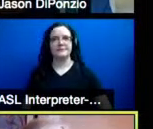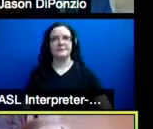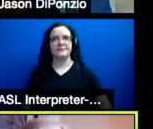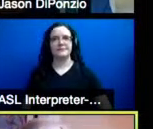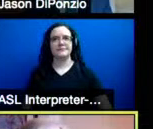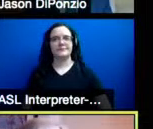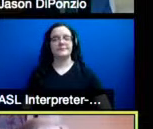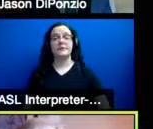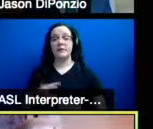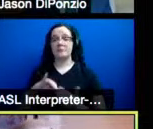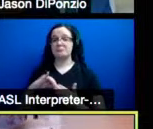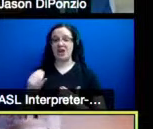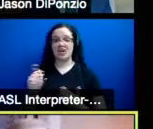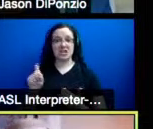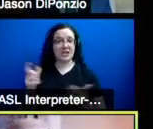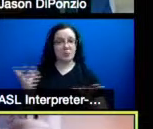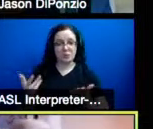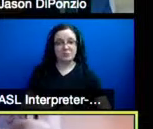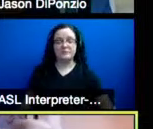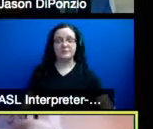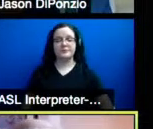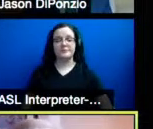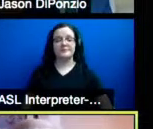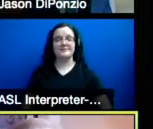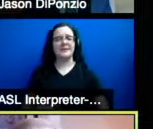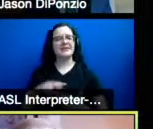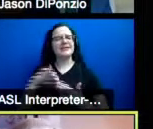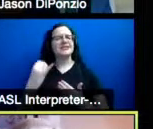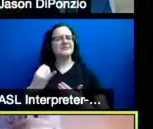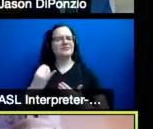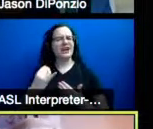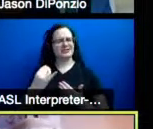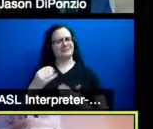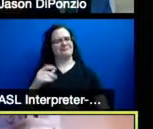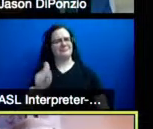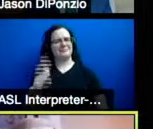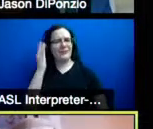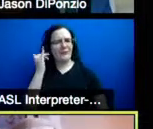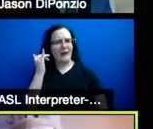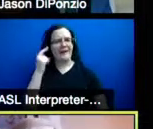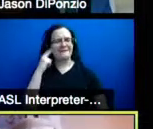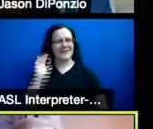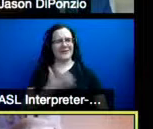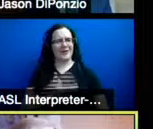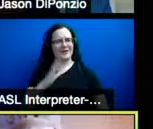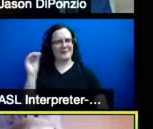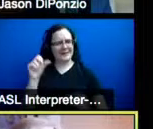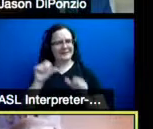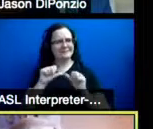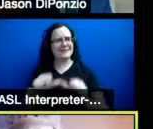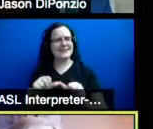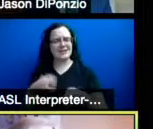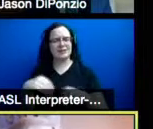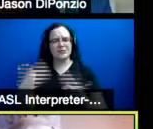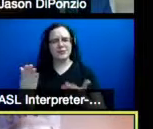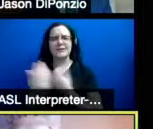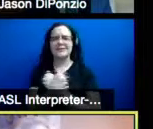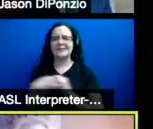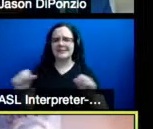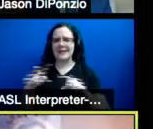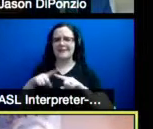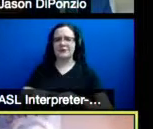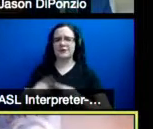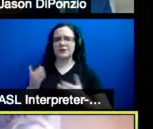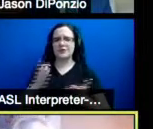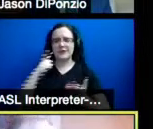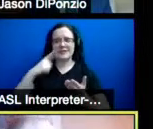The project need. The project is necessary to meet the company's commitment to provide safe, reliable service to customers and comply